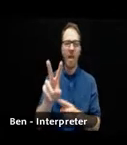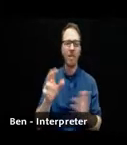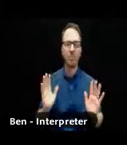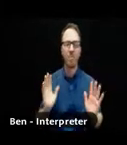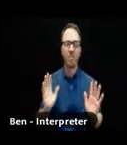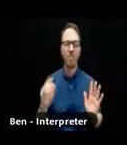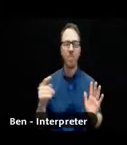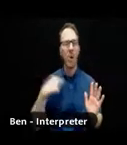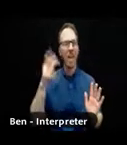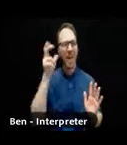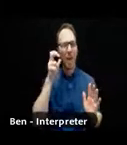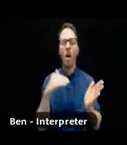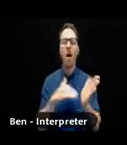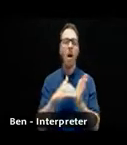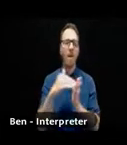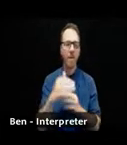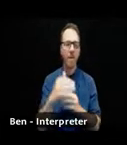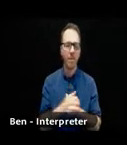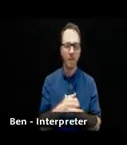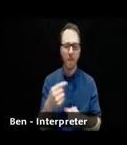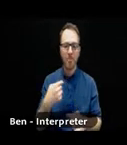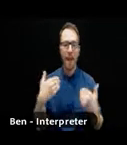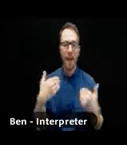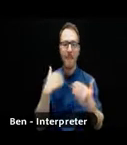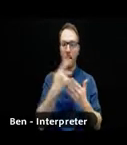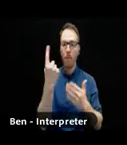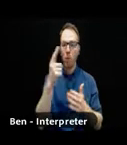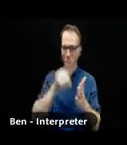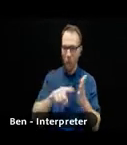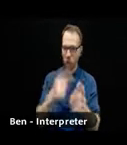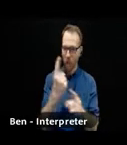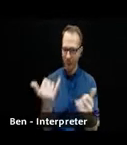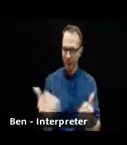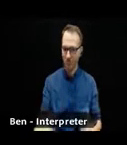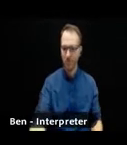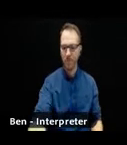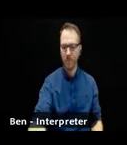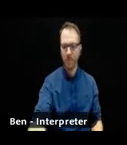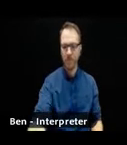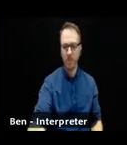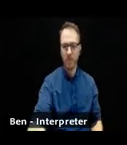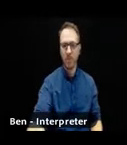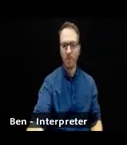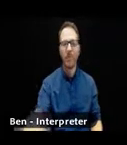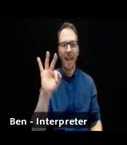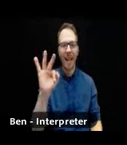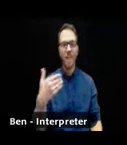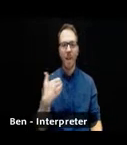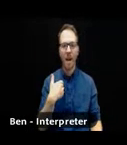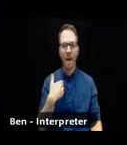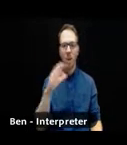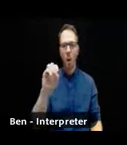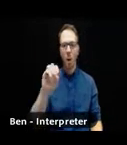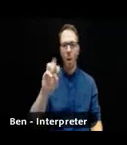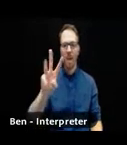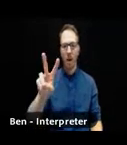all the time, I'm having somebody research this right now, whether or not there are OVW,